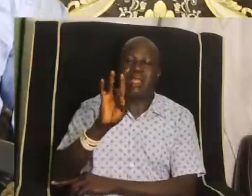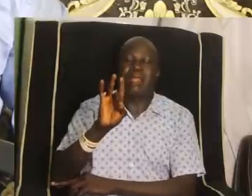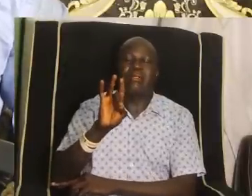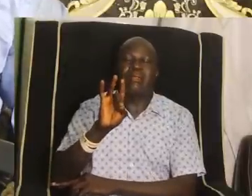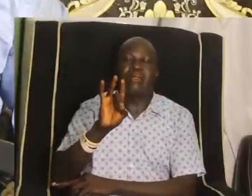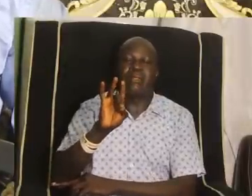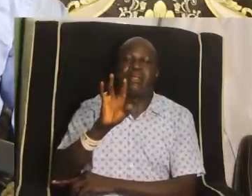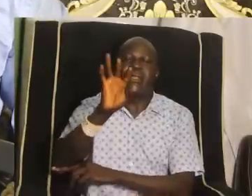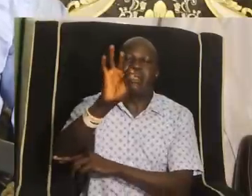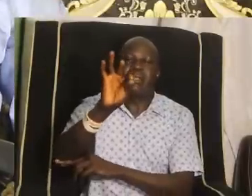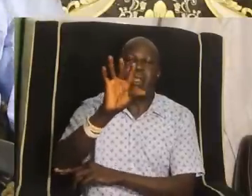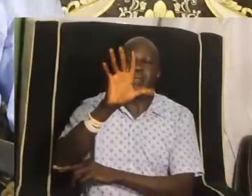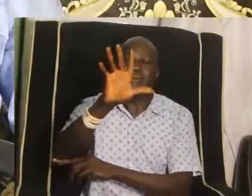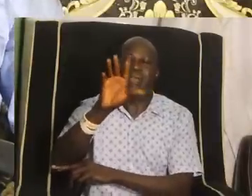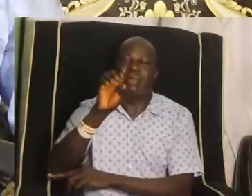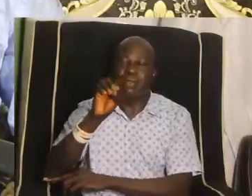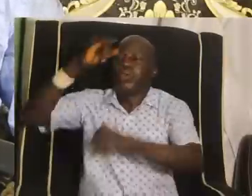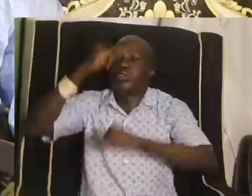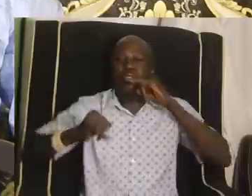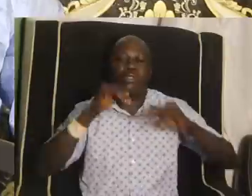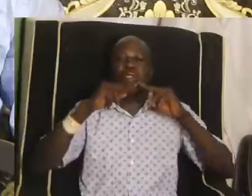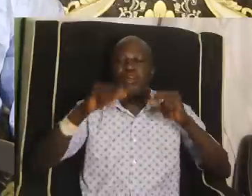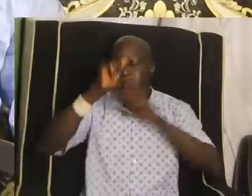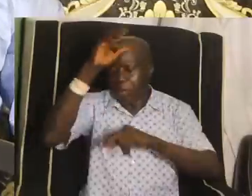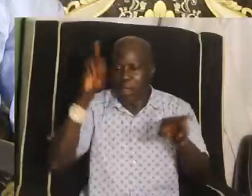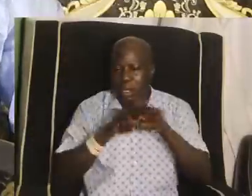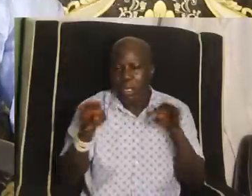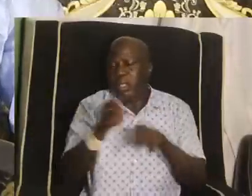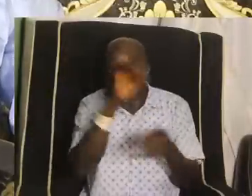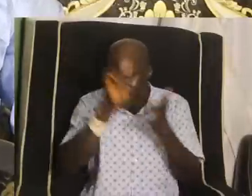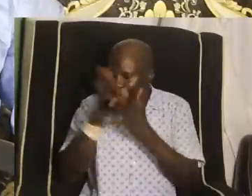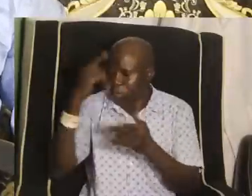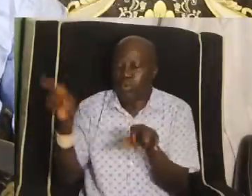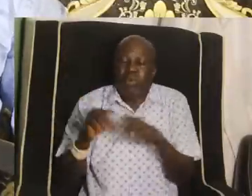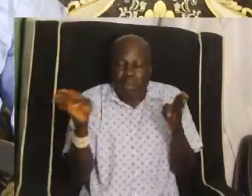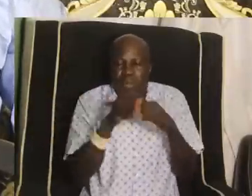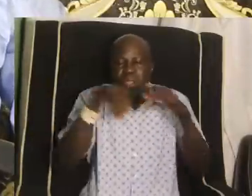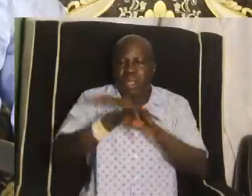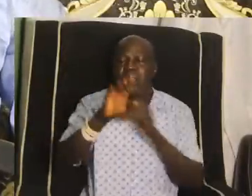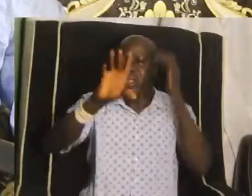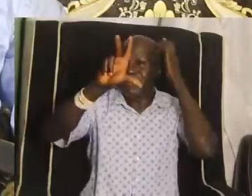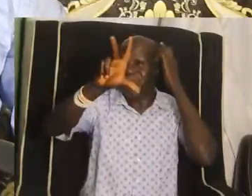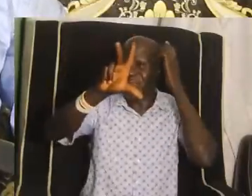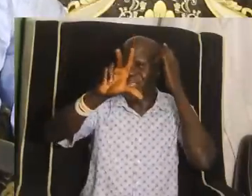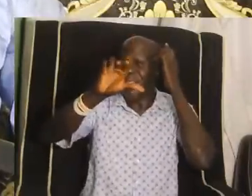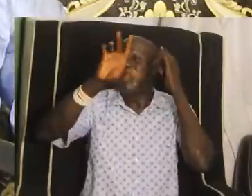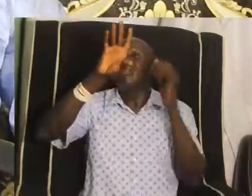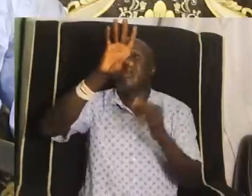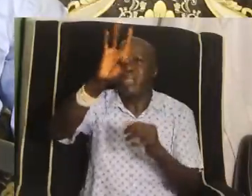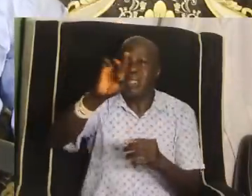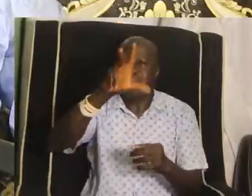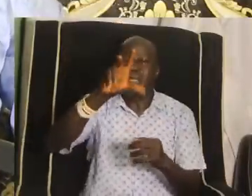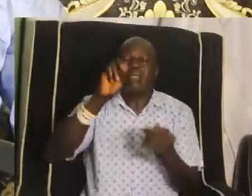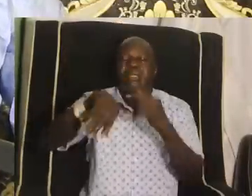Apostle Doctor. SMO. SMO Mustafa JP. Baba Sebioba. That's where we meet. By 30 p.m. It